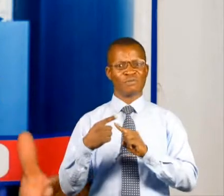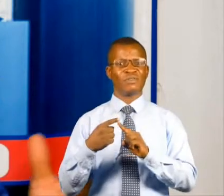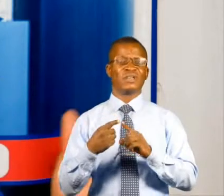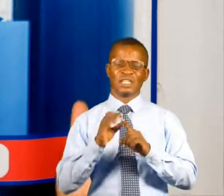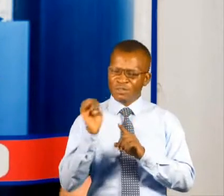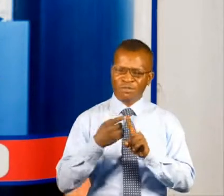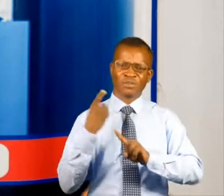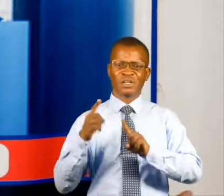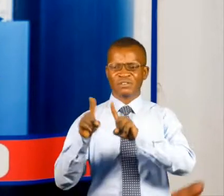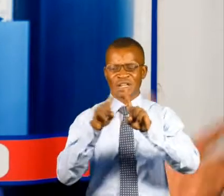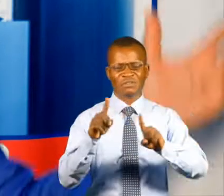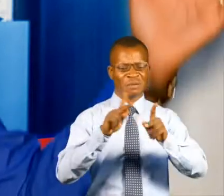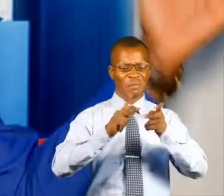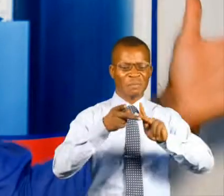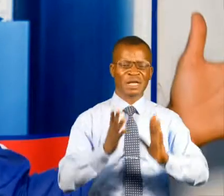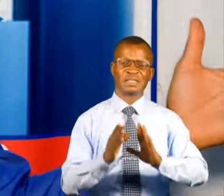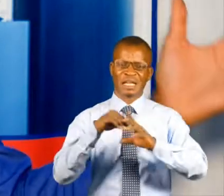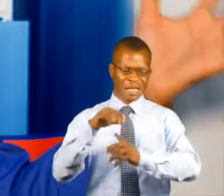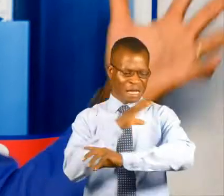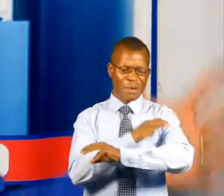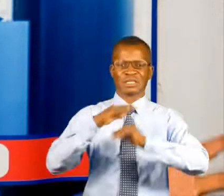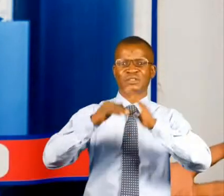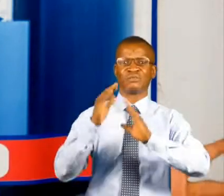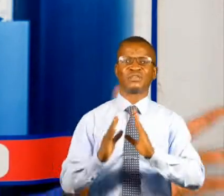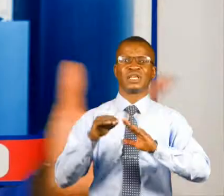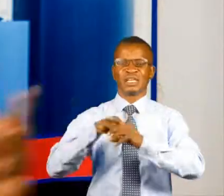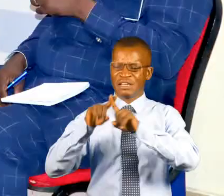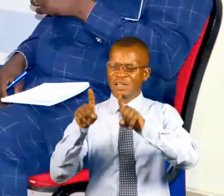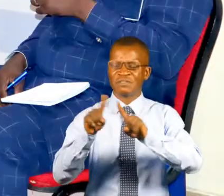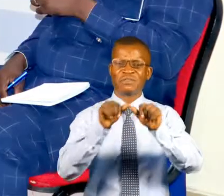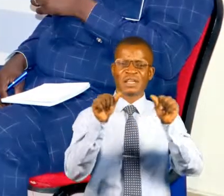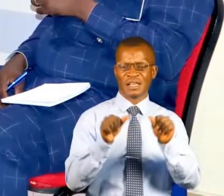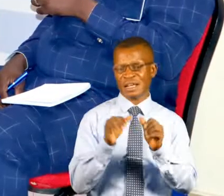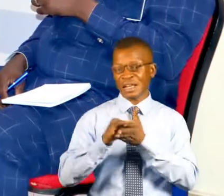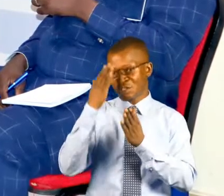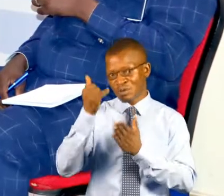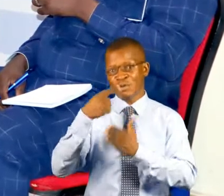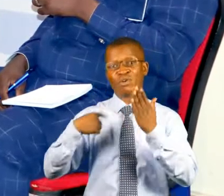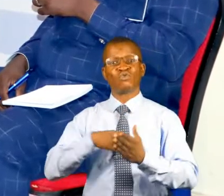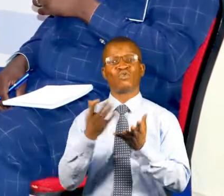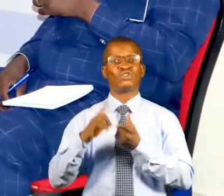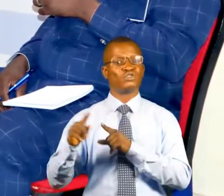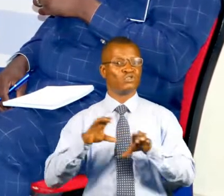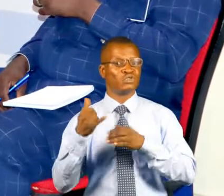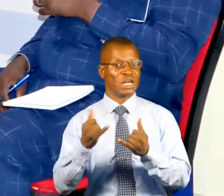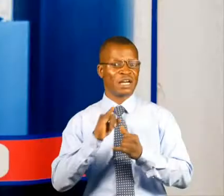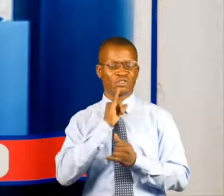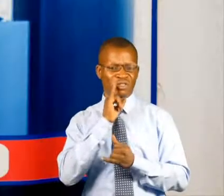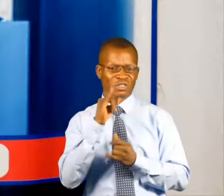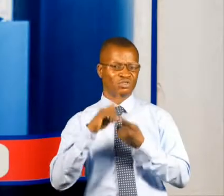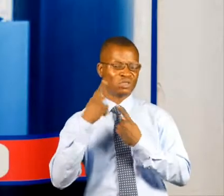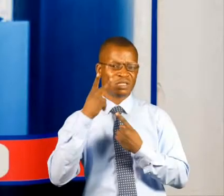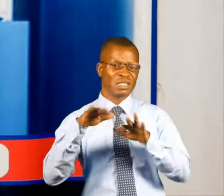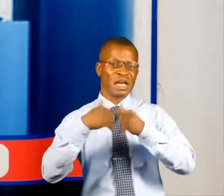from our own, these partners also have a program for capacity building in different areas where they notice the gap. That's why what we want to do now is